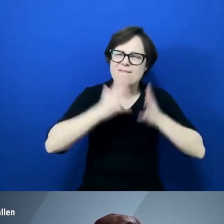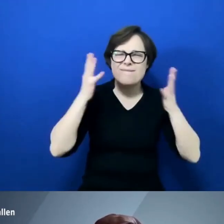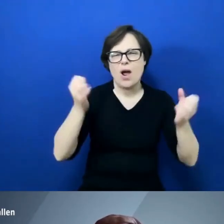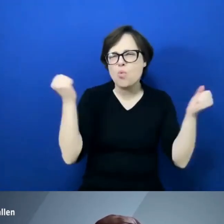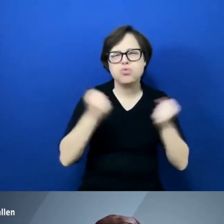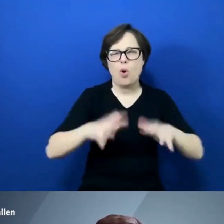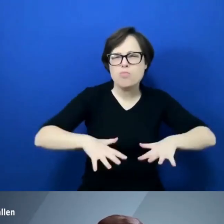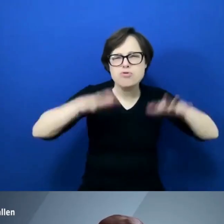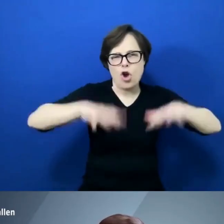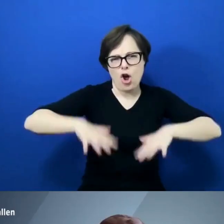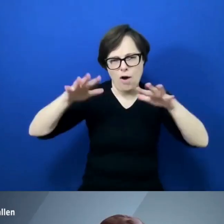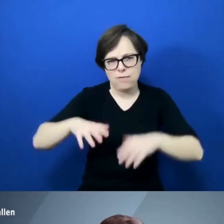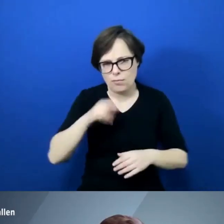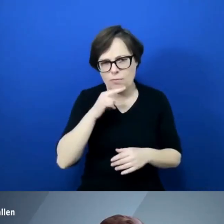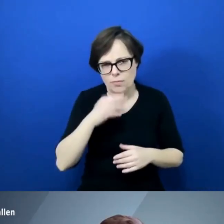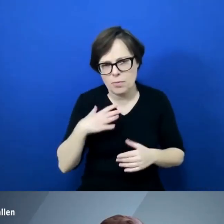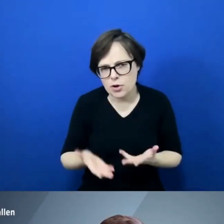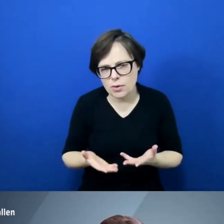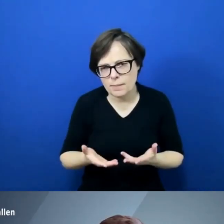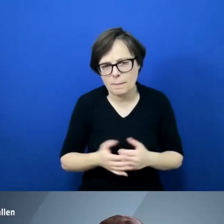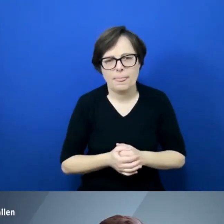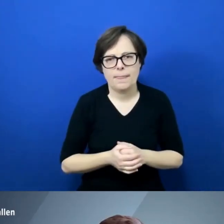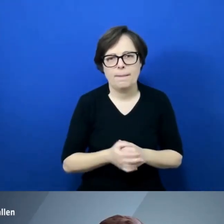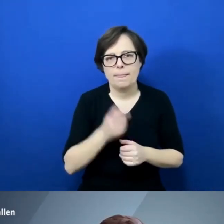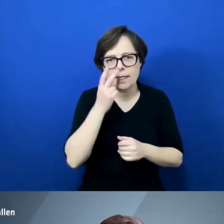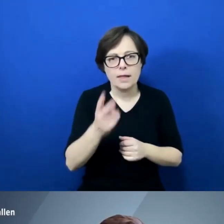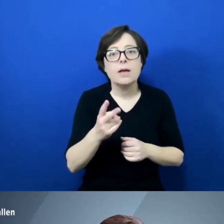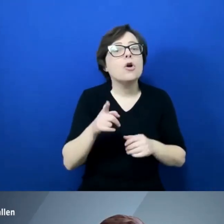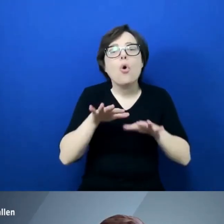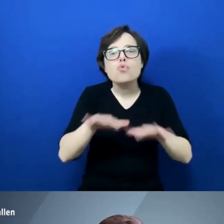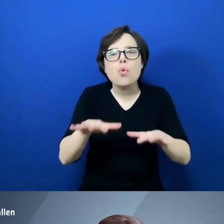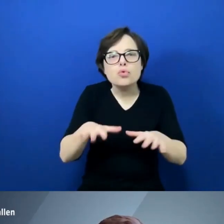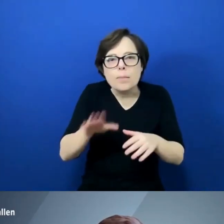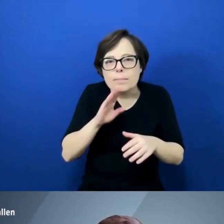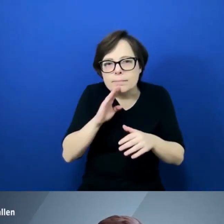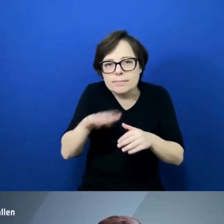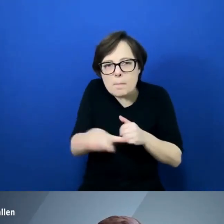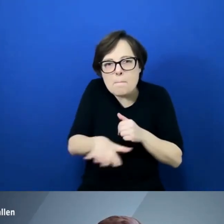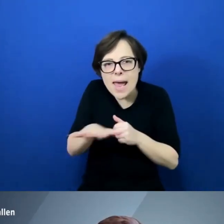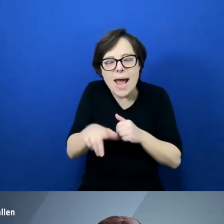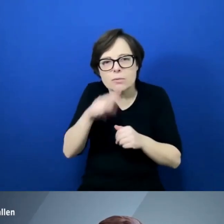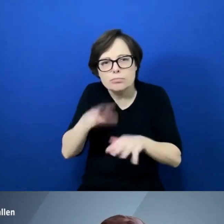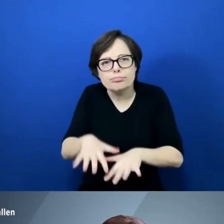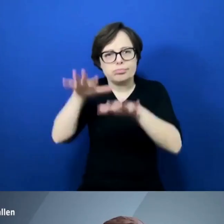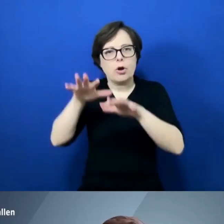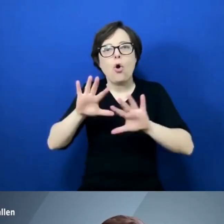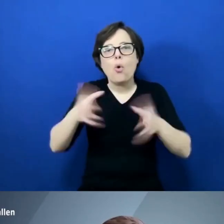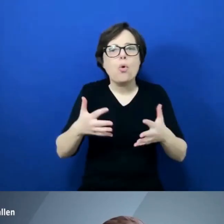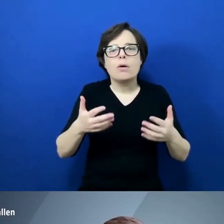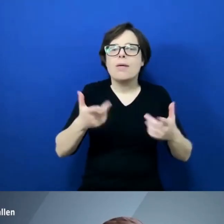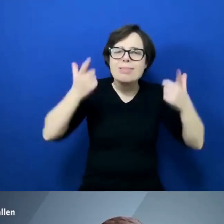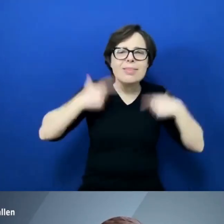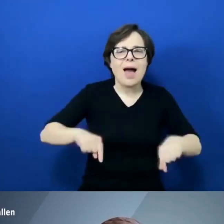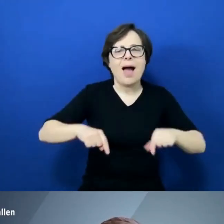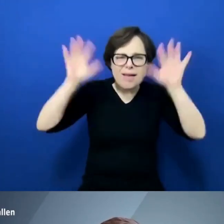plainly. Great intensivity of local